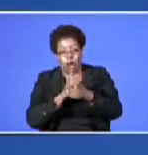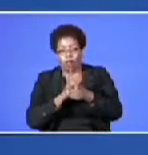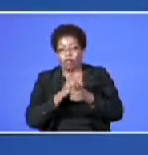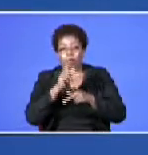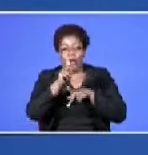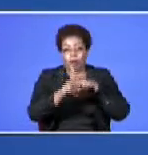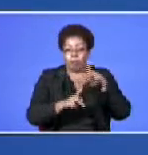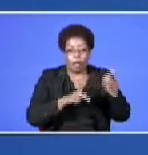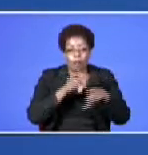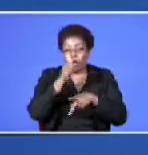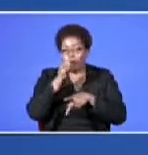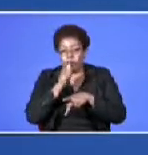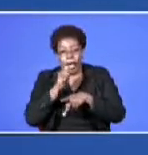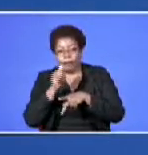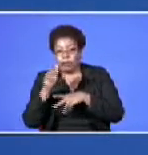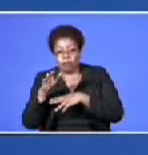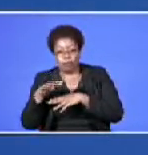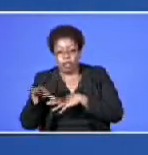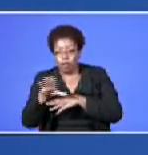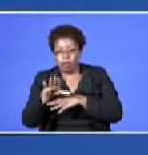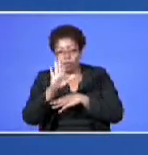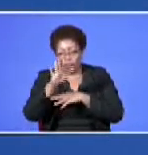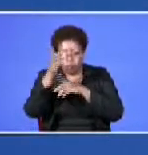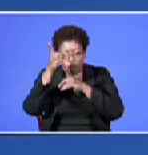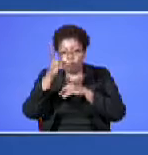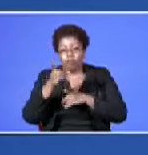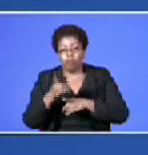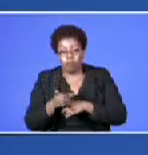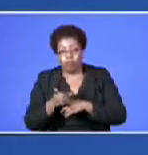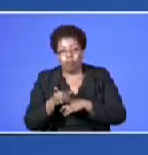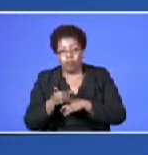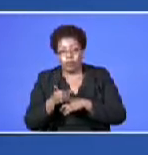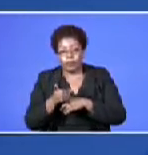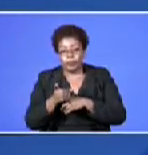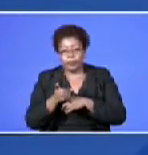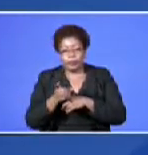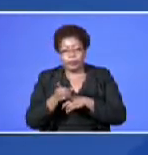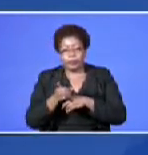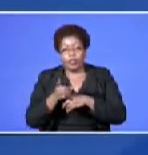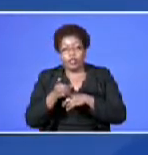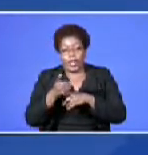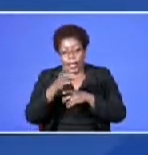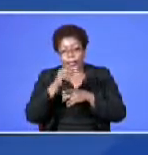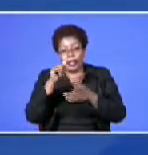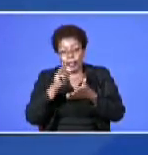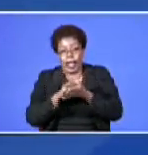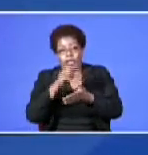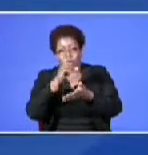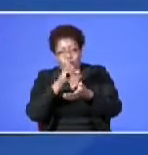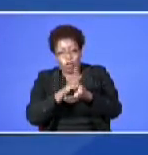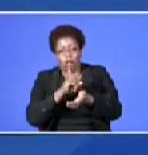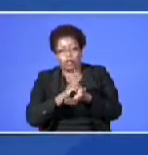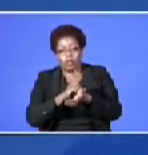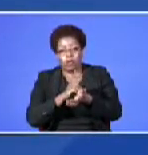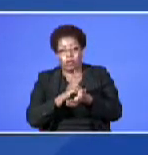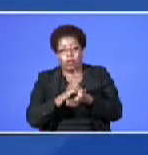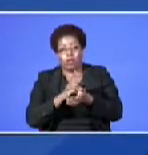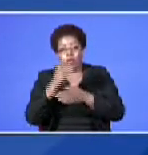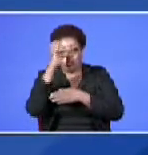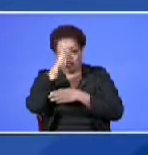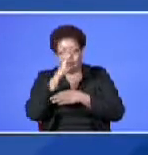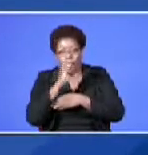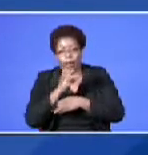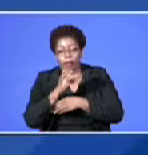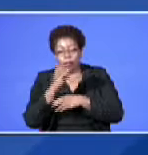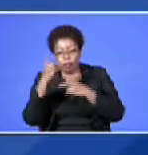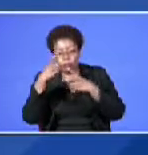sector of their choosing, of course, but we'll give them a list of where they can go. That healthcare provider will then do a risk assessment, so